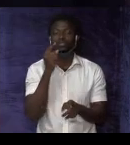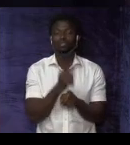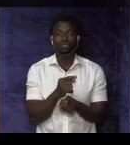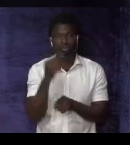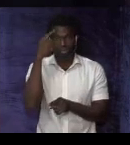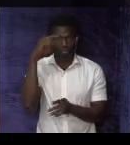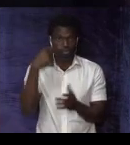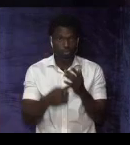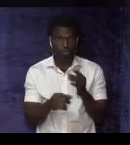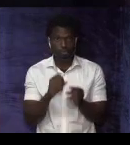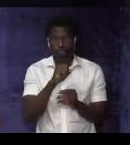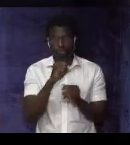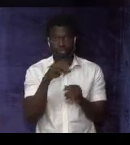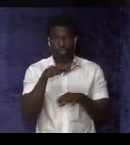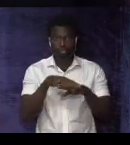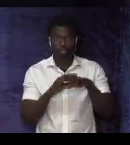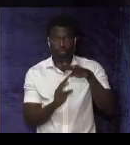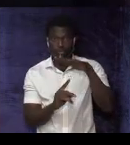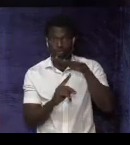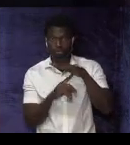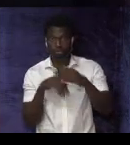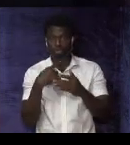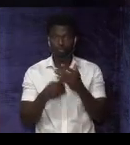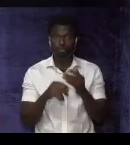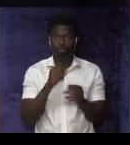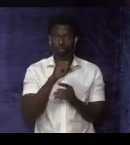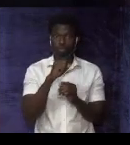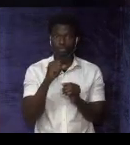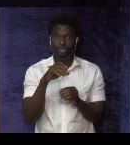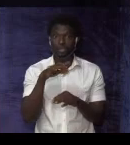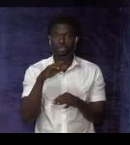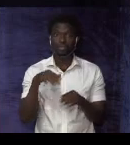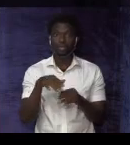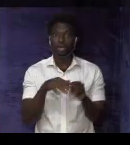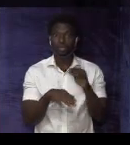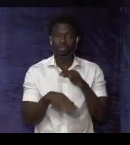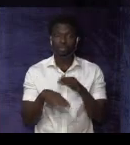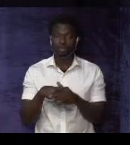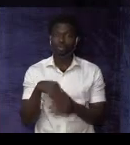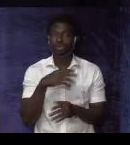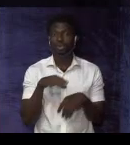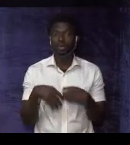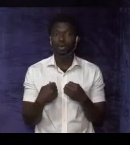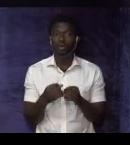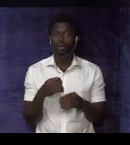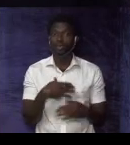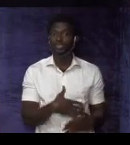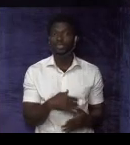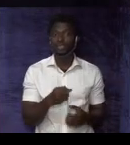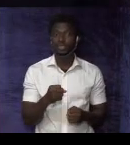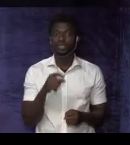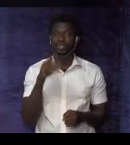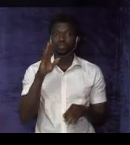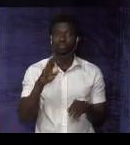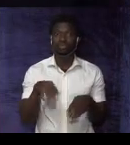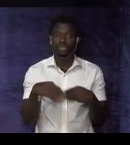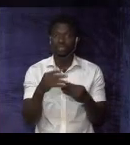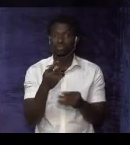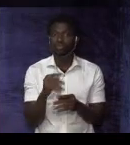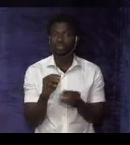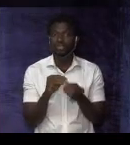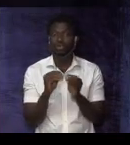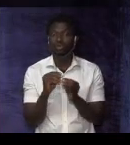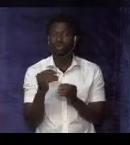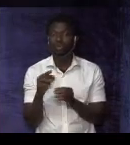what shape is on top, what shape is on the bottom. They must be part of the net. Then how many sides does the shape have? And that will give you the number of